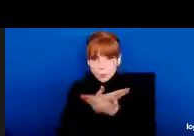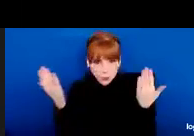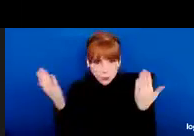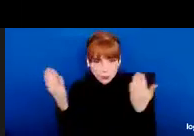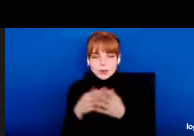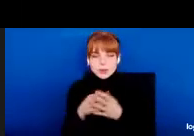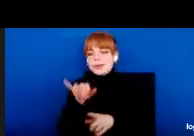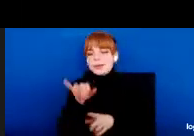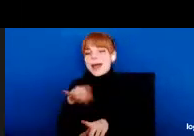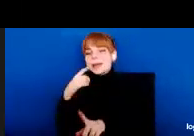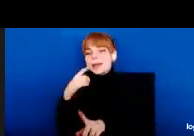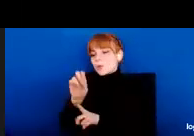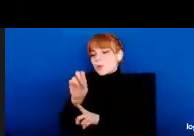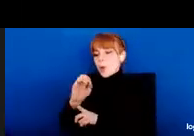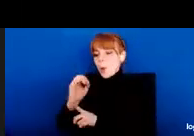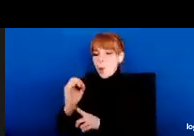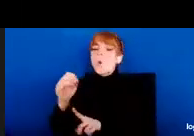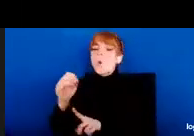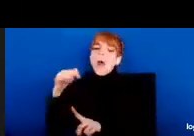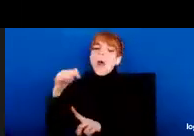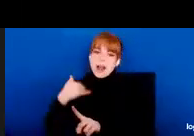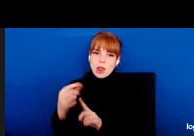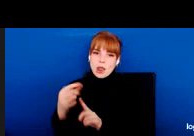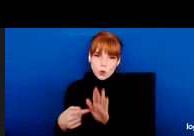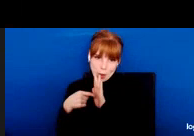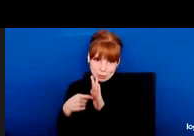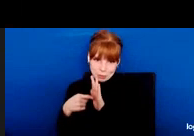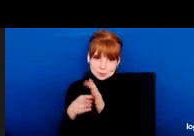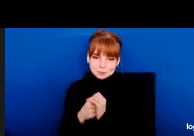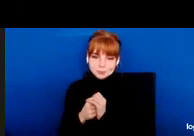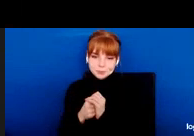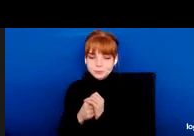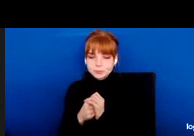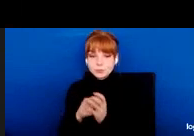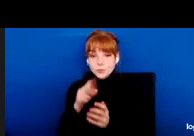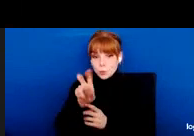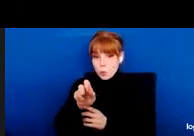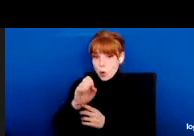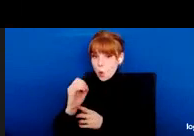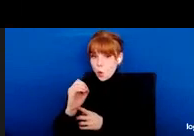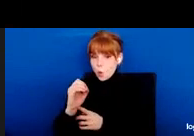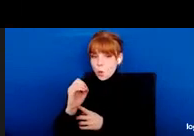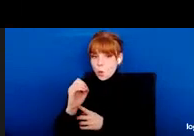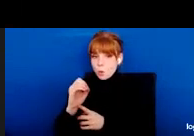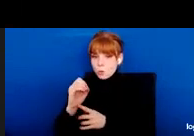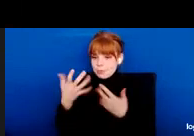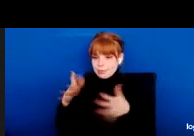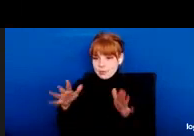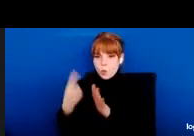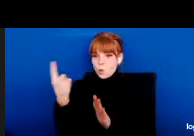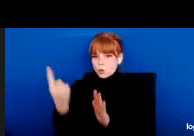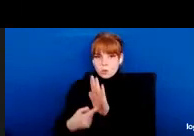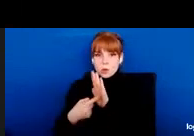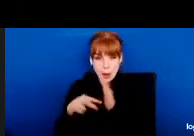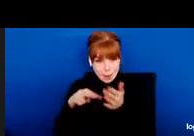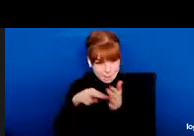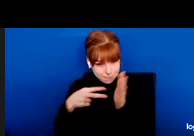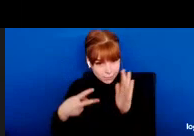2.0 requirement. Excuse me. In 2.0, there's no requirement beyond that. So you could have a very,